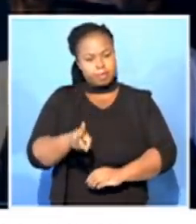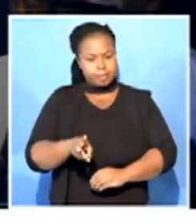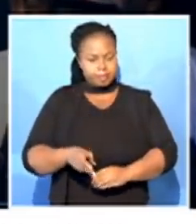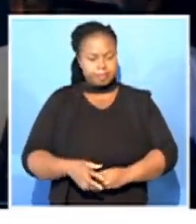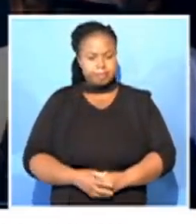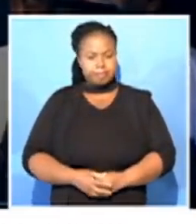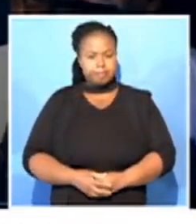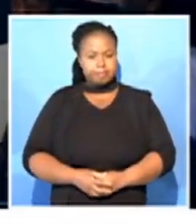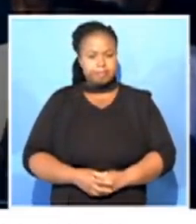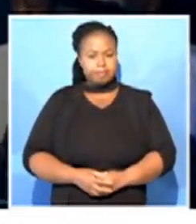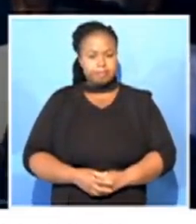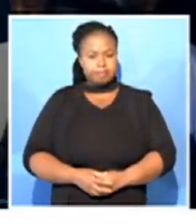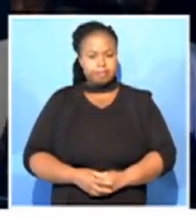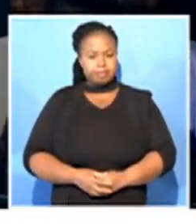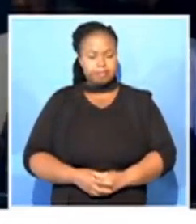The rights of all South Africans.